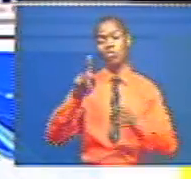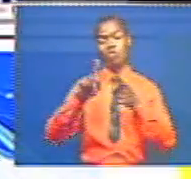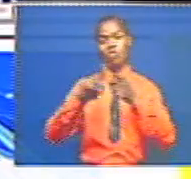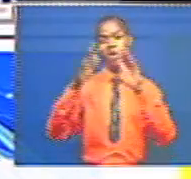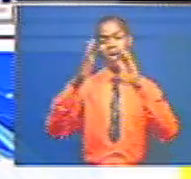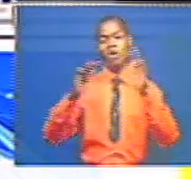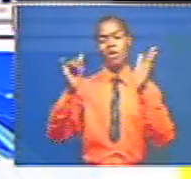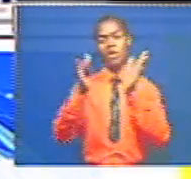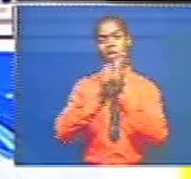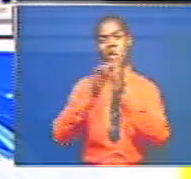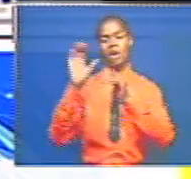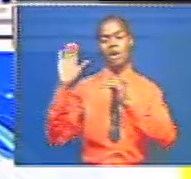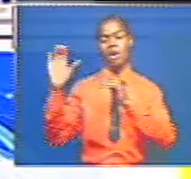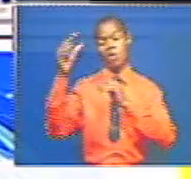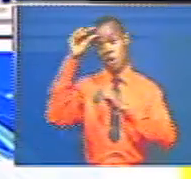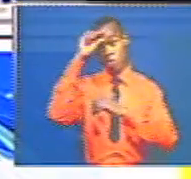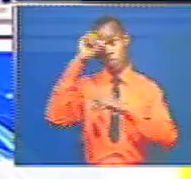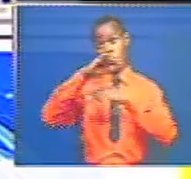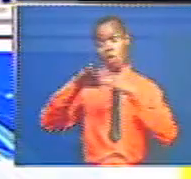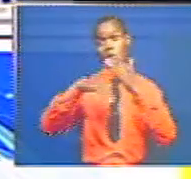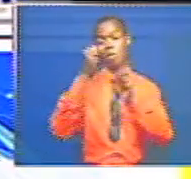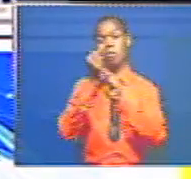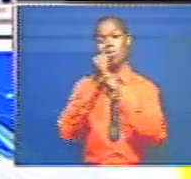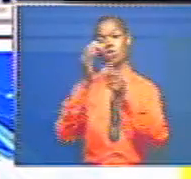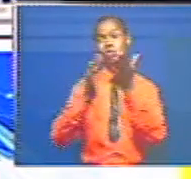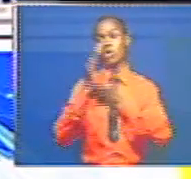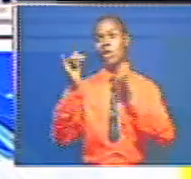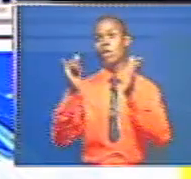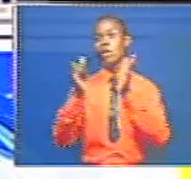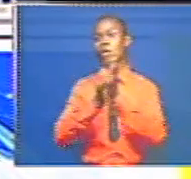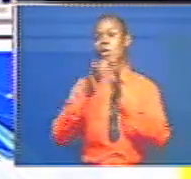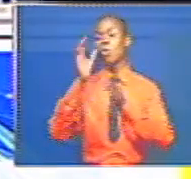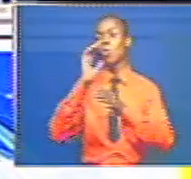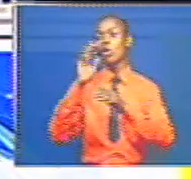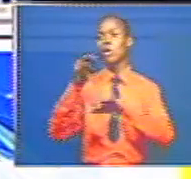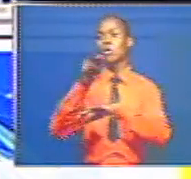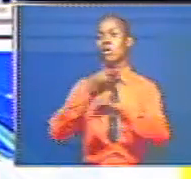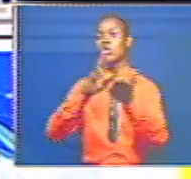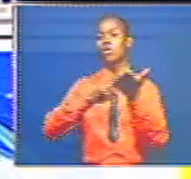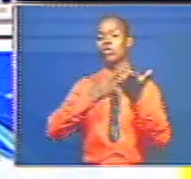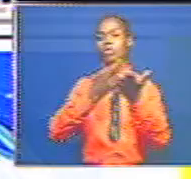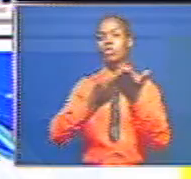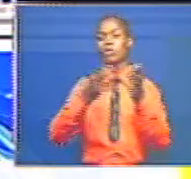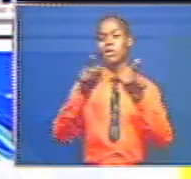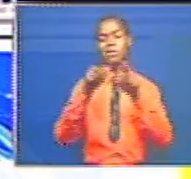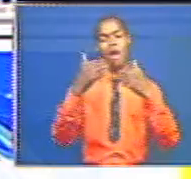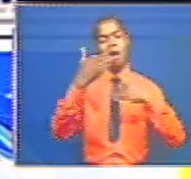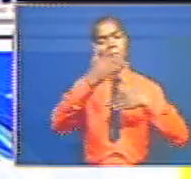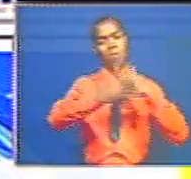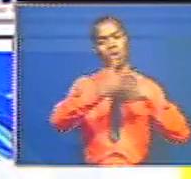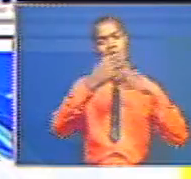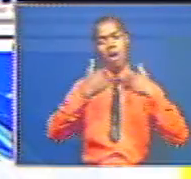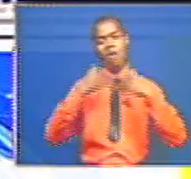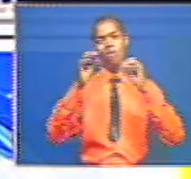government, and we don't get involved in that. All what we make sure is that, because water is a national resource, and water has got no boundaries. A river